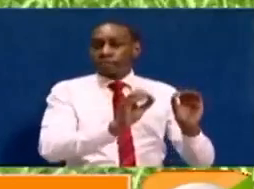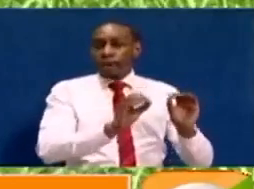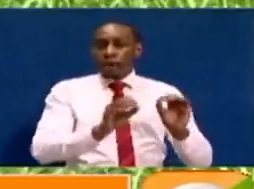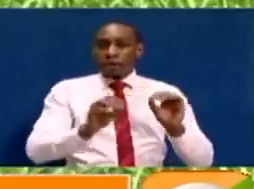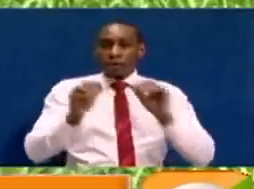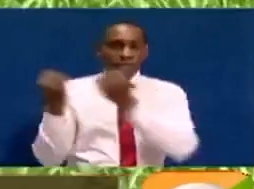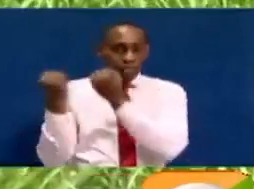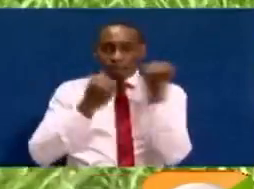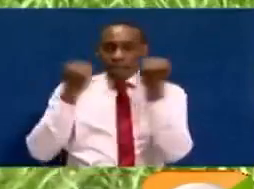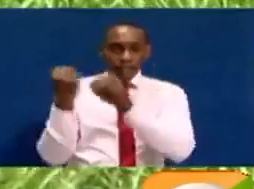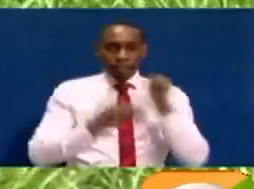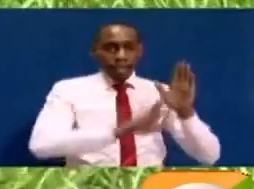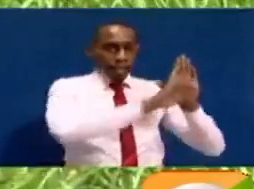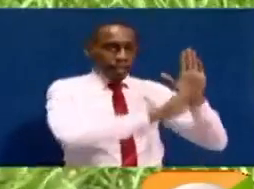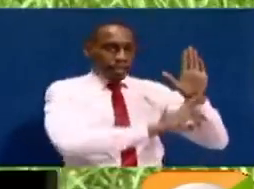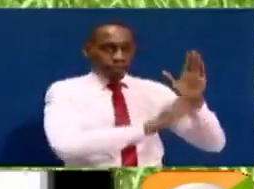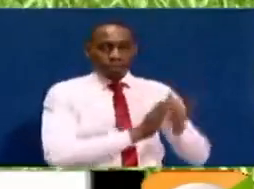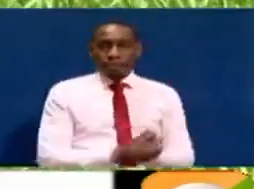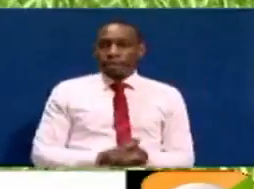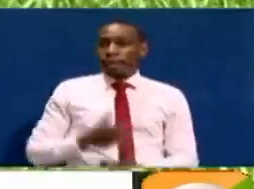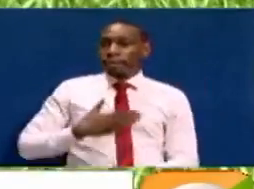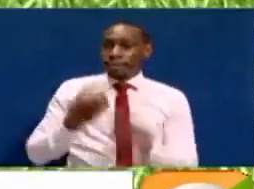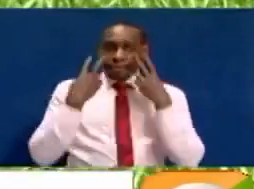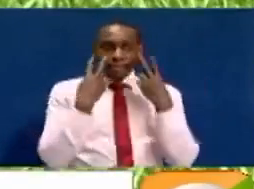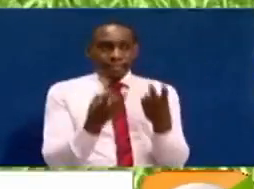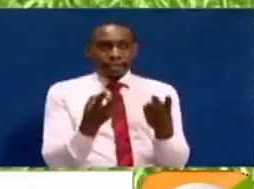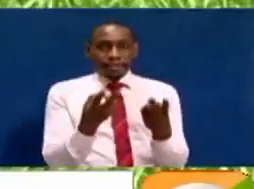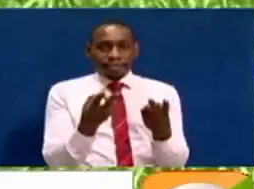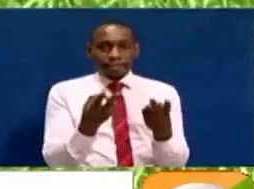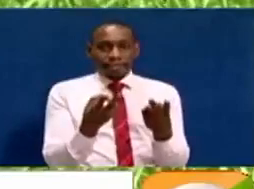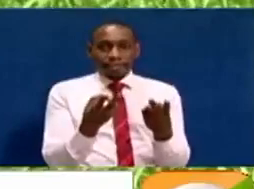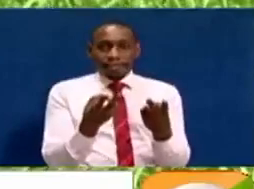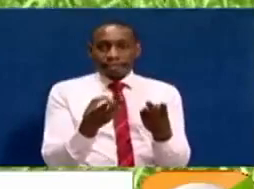habari ya miwa regulations. Naona